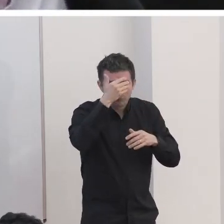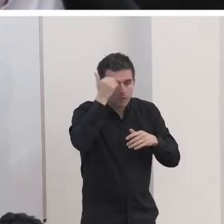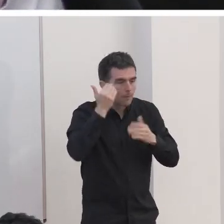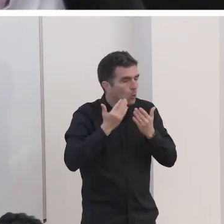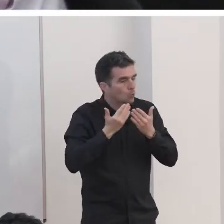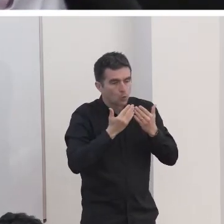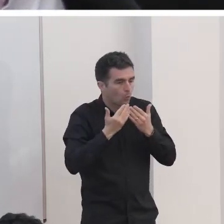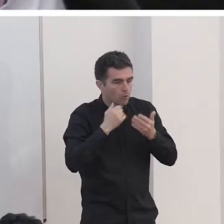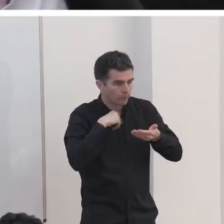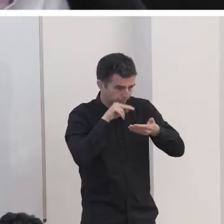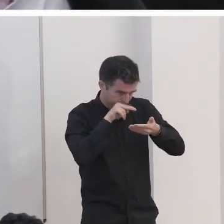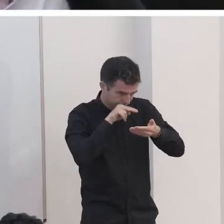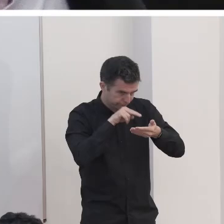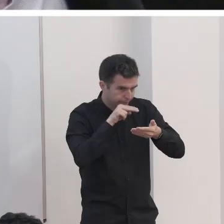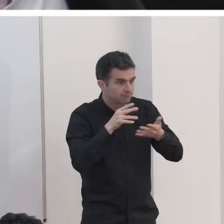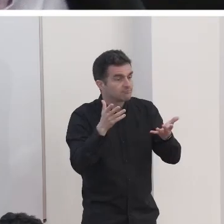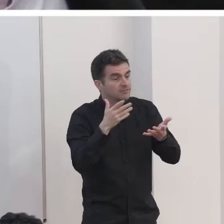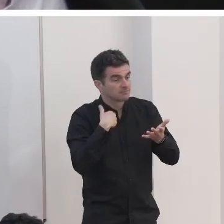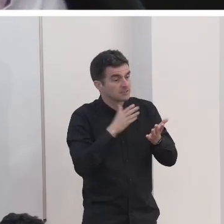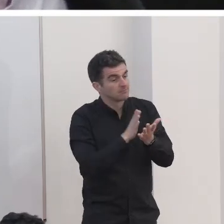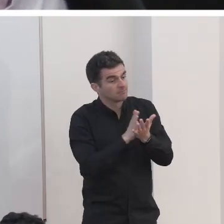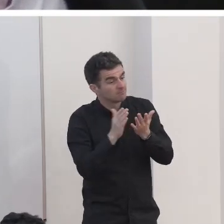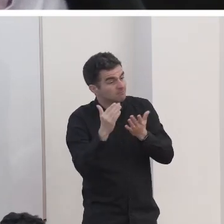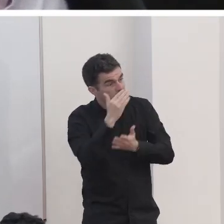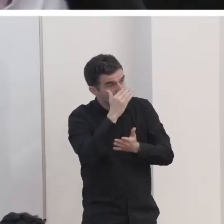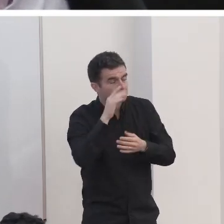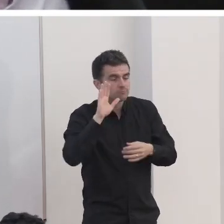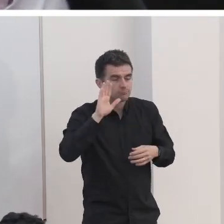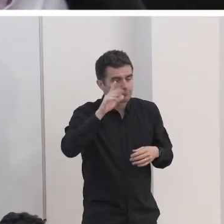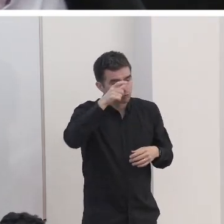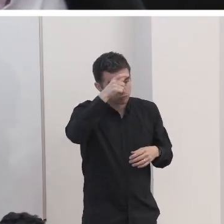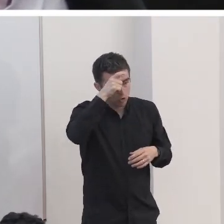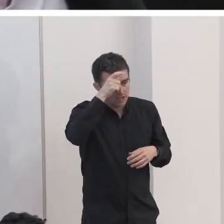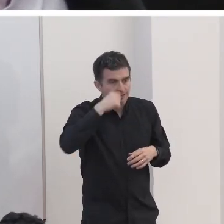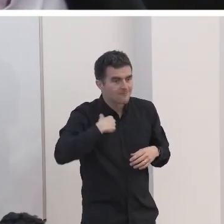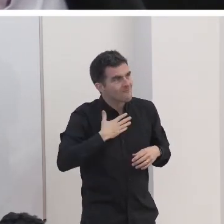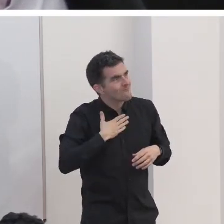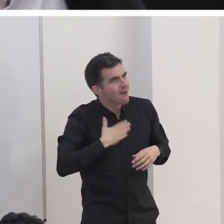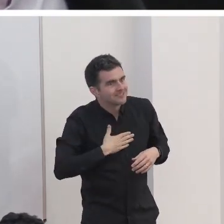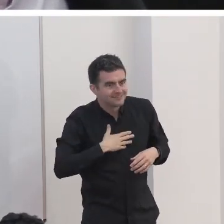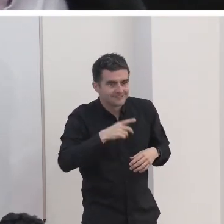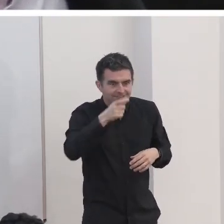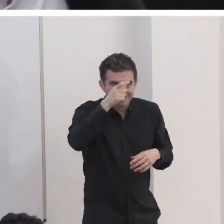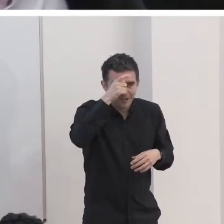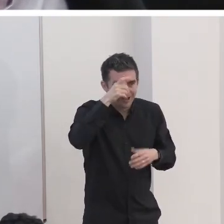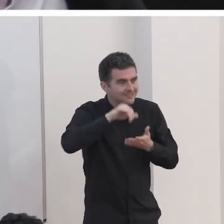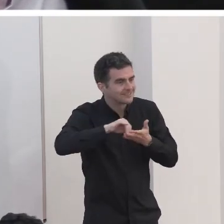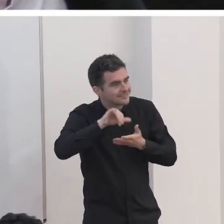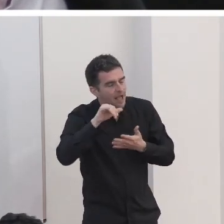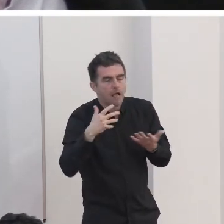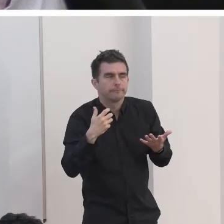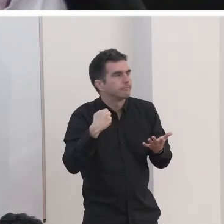almost unlucky, but thank God that it turned out the other way. I traveled through Guinea. Guinea is a neighboring country to Sierra